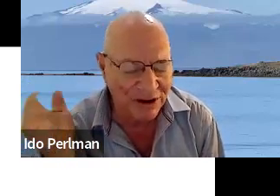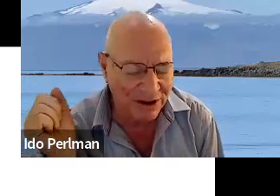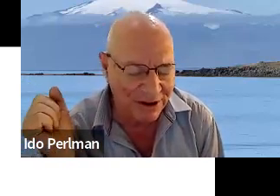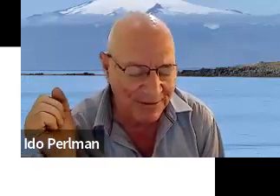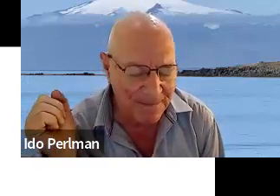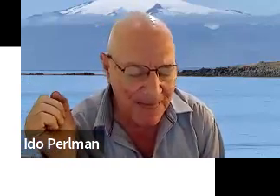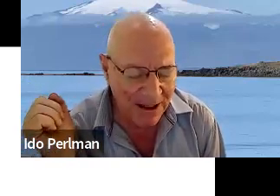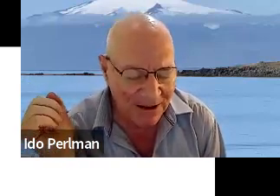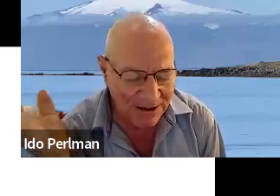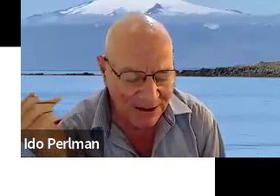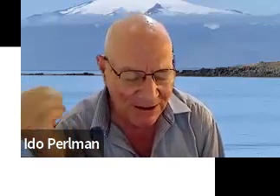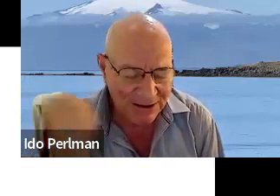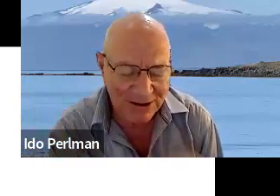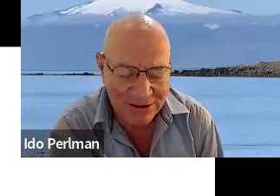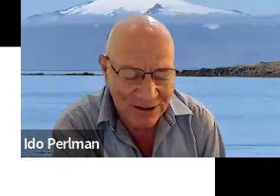known